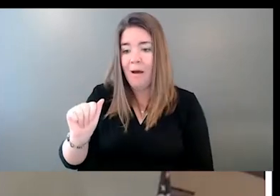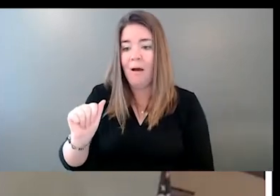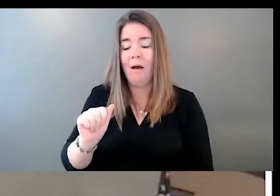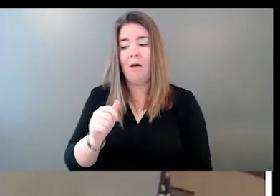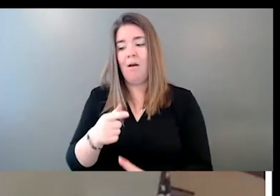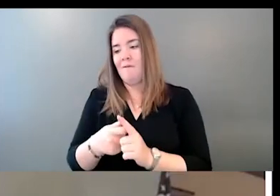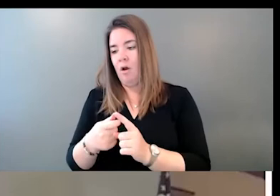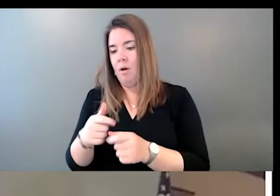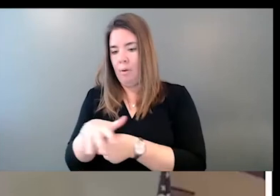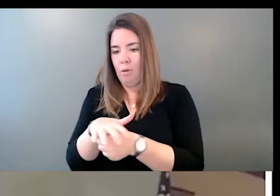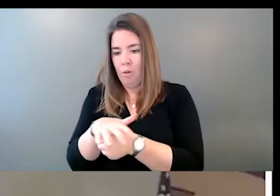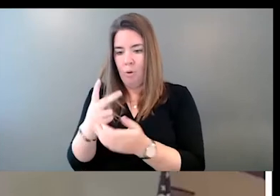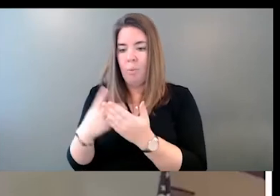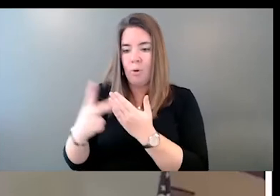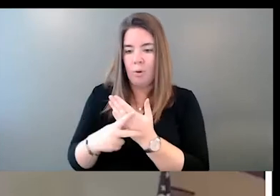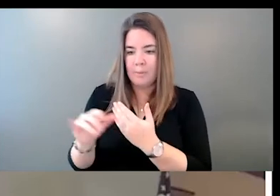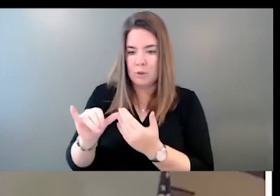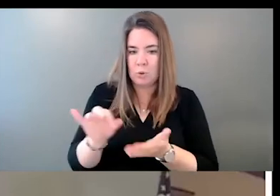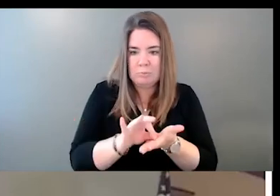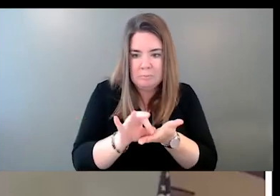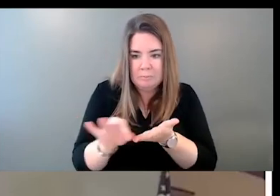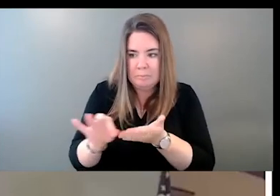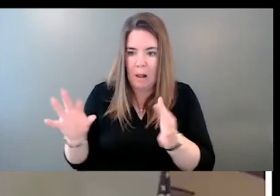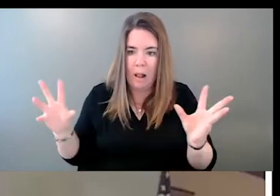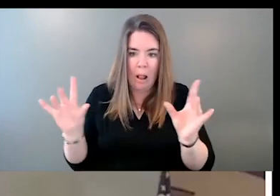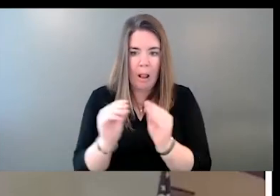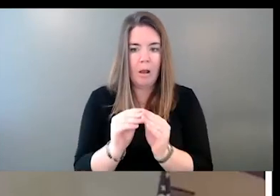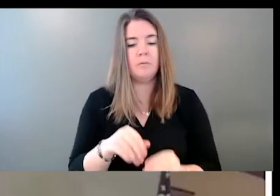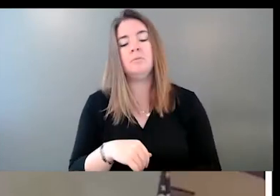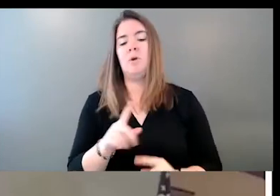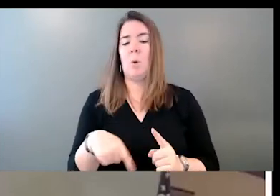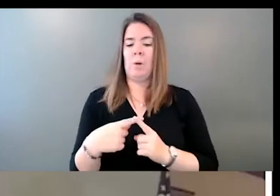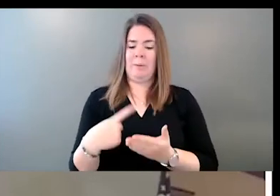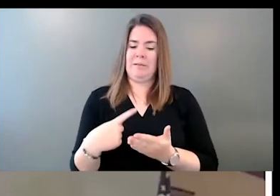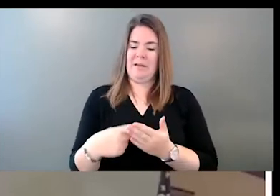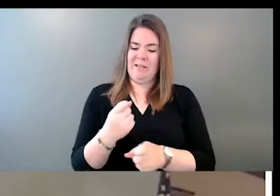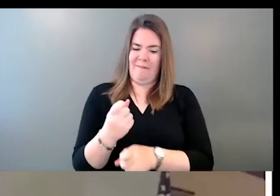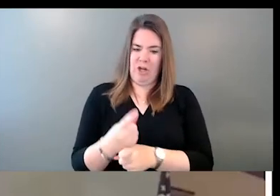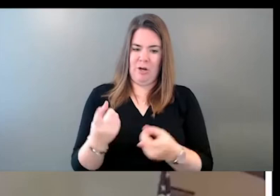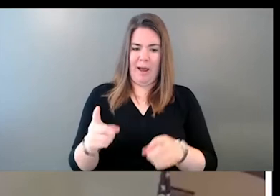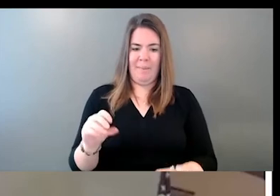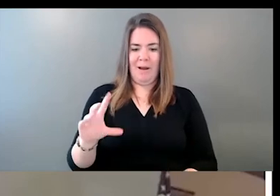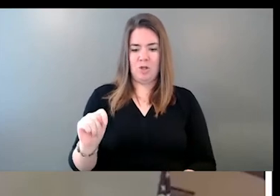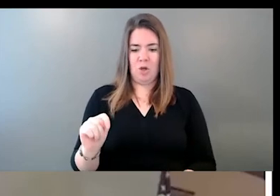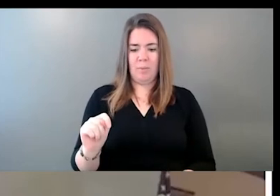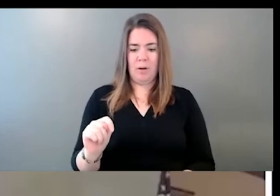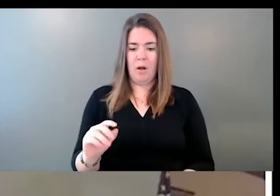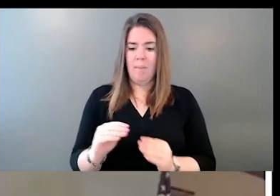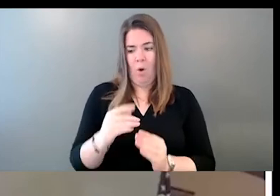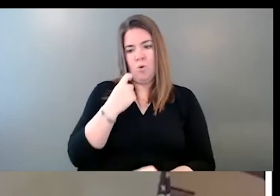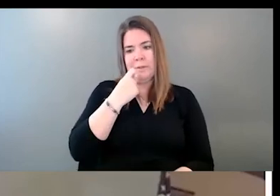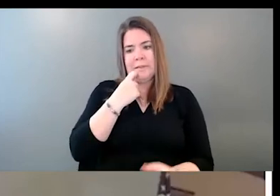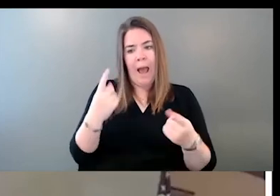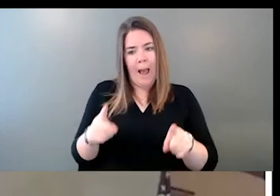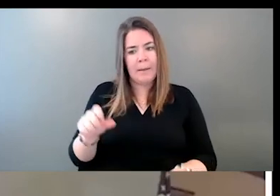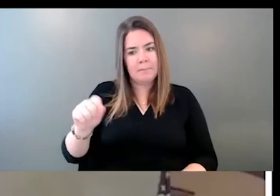programs. Each year when we discuss these numbers in October, more fatalities have occurred more recently that may be